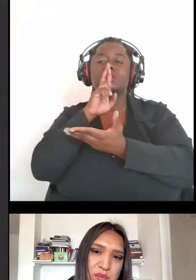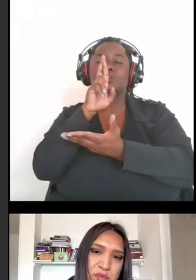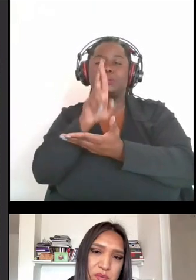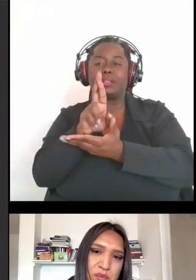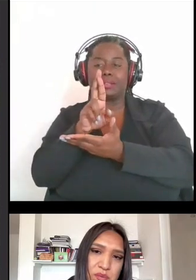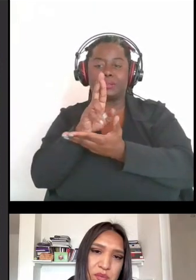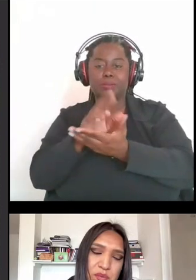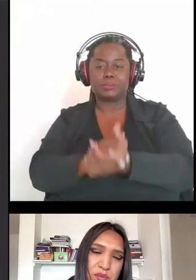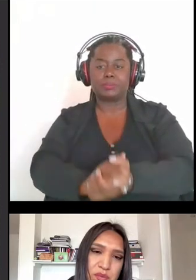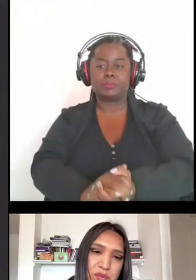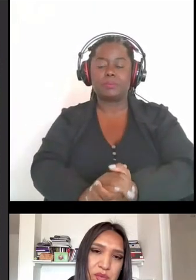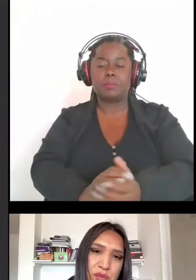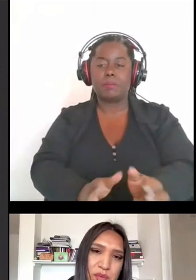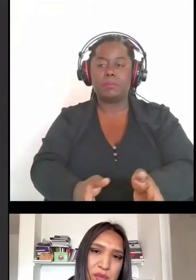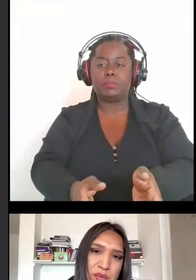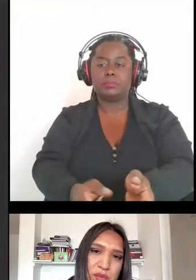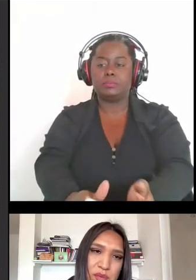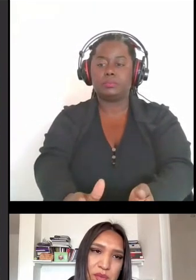result